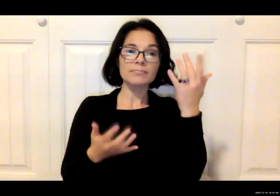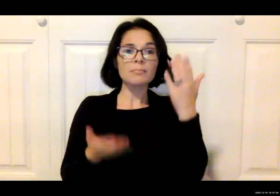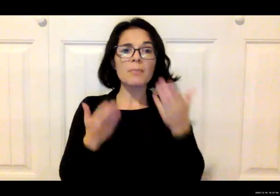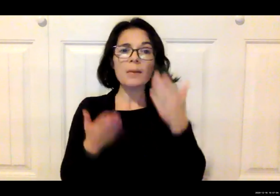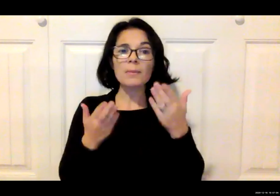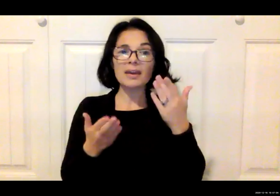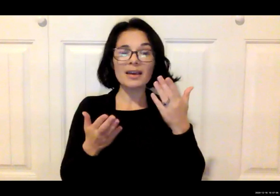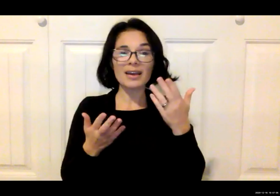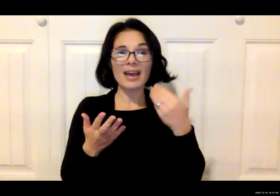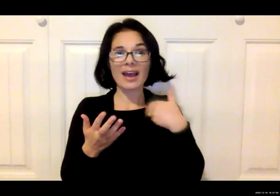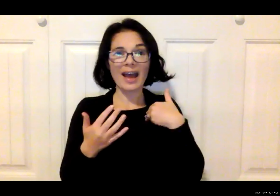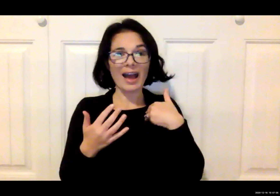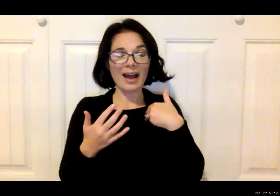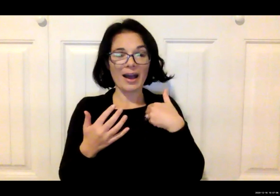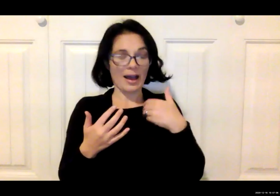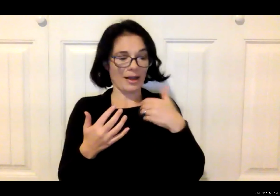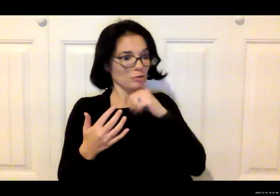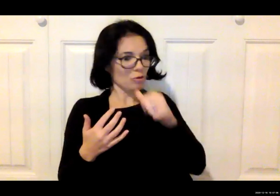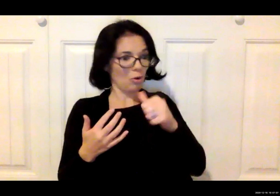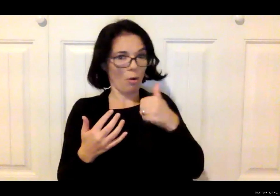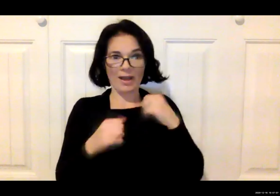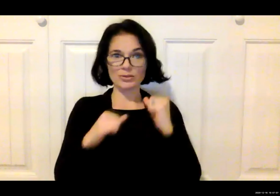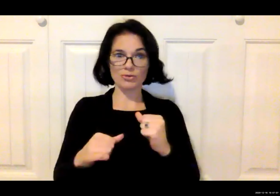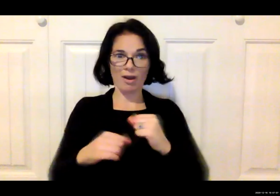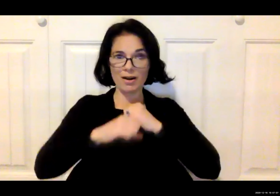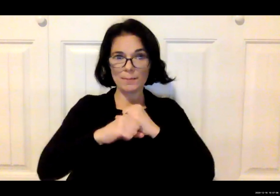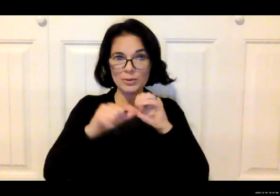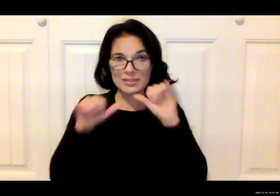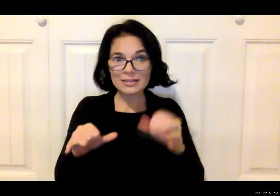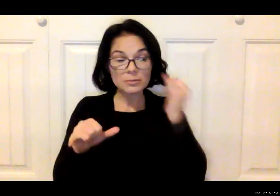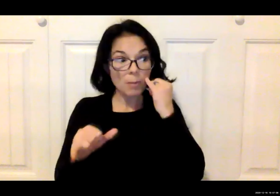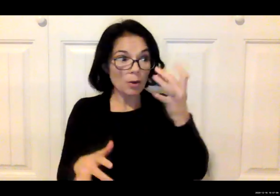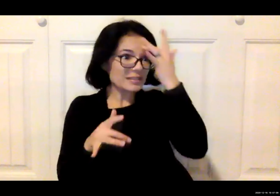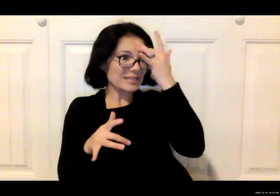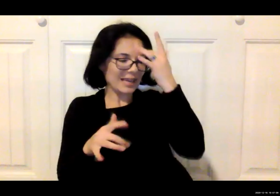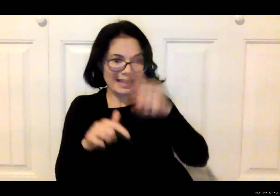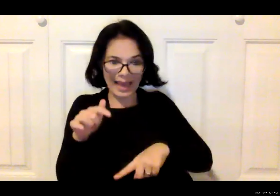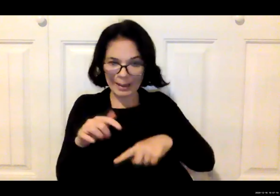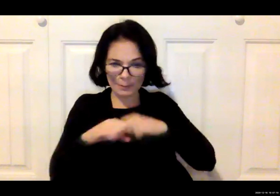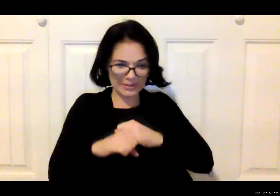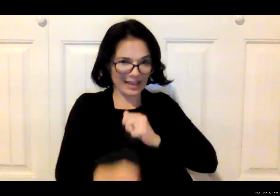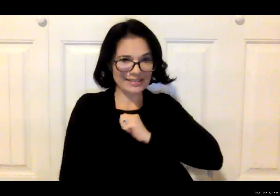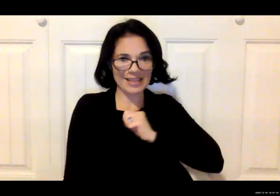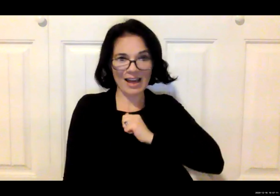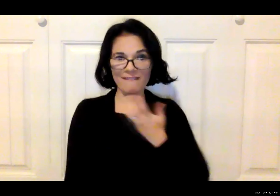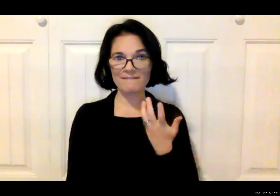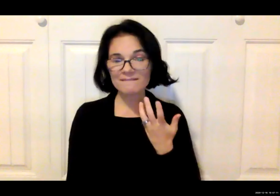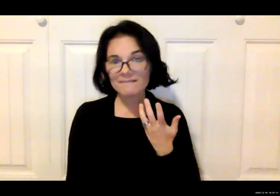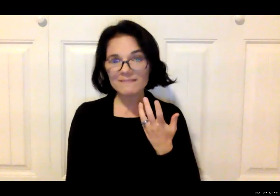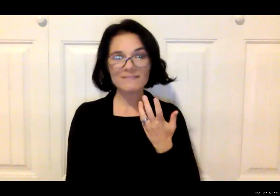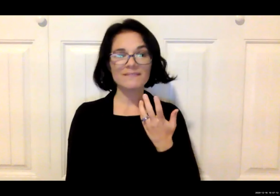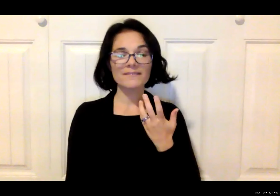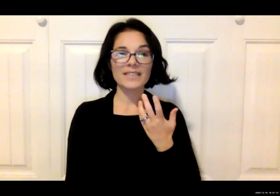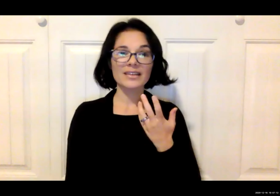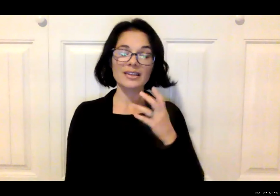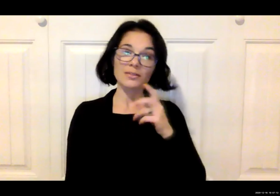immune system to protect themselves if they were to get sick. And I think that makes it that